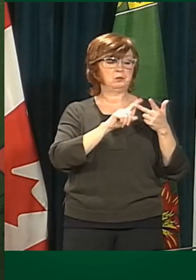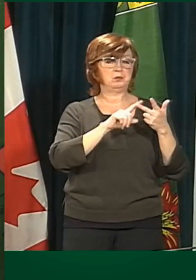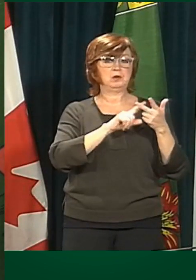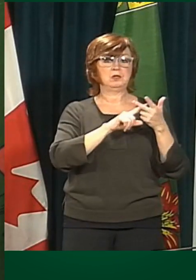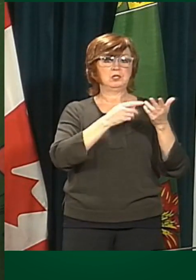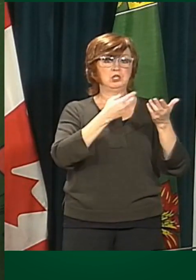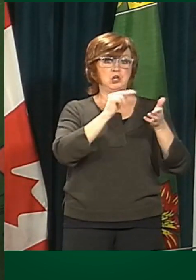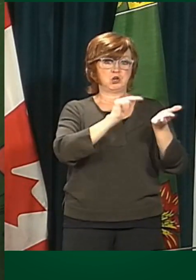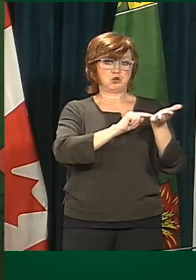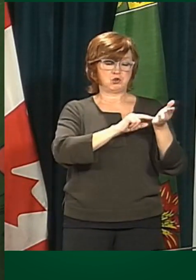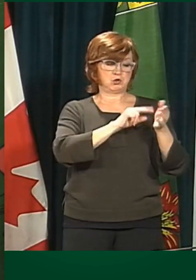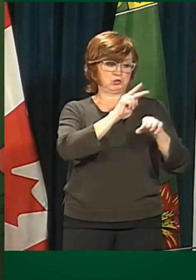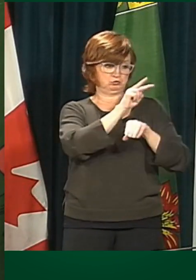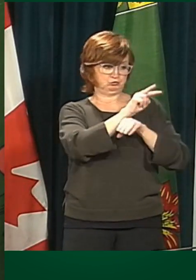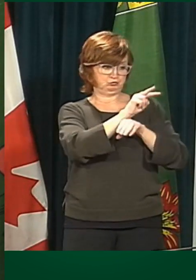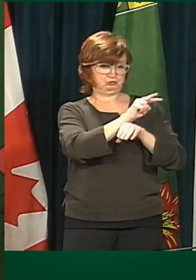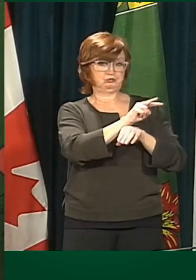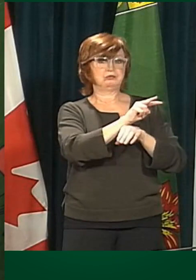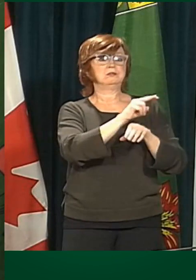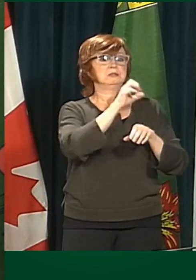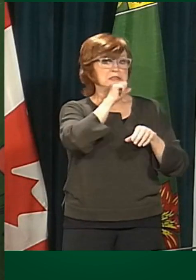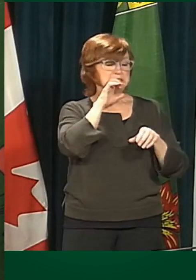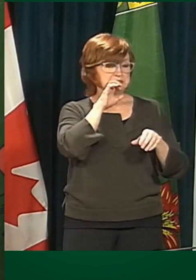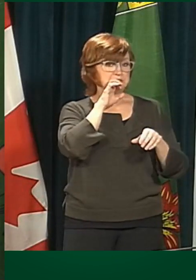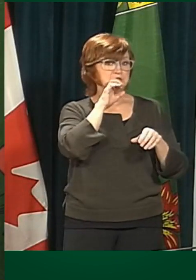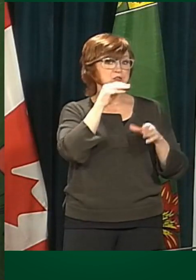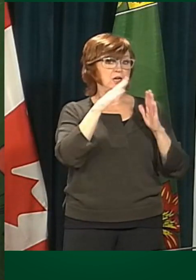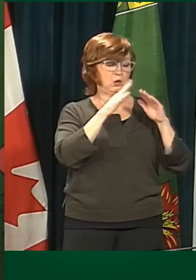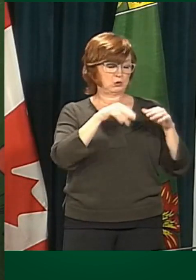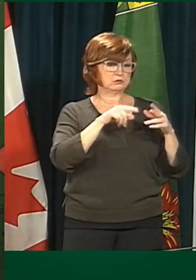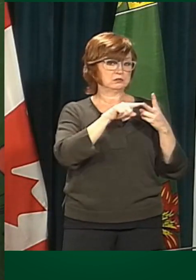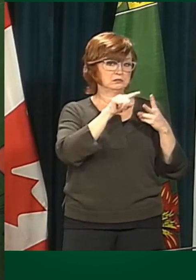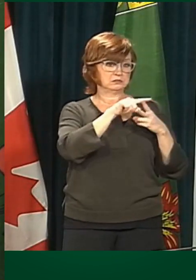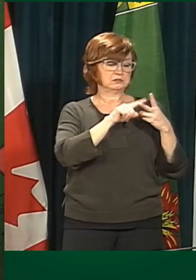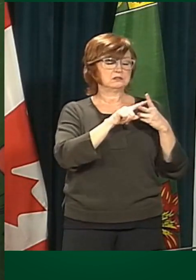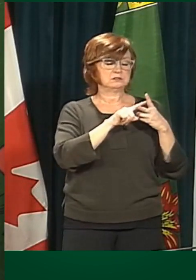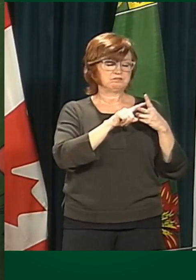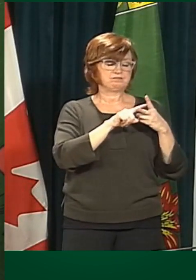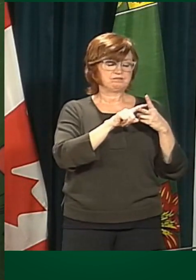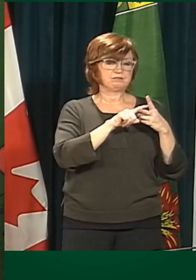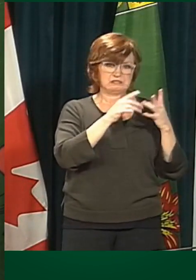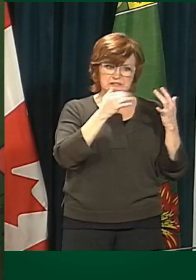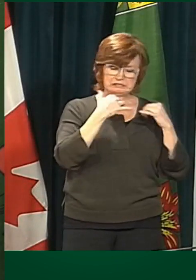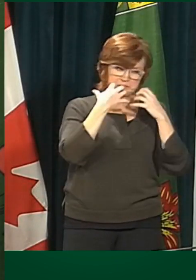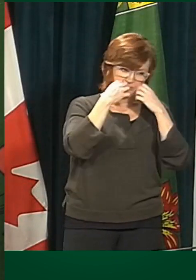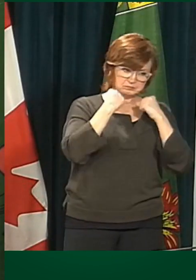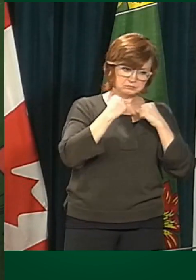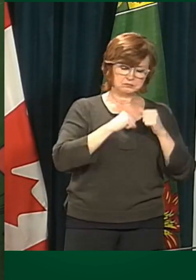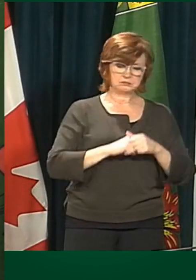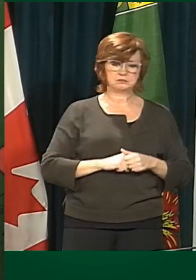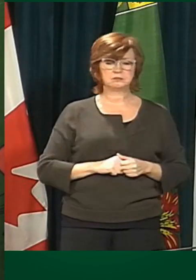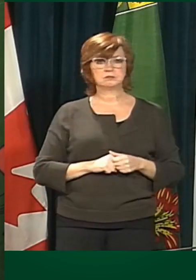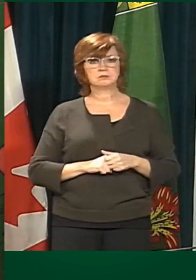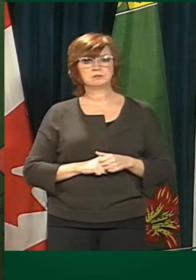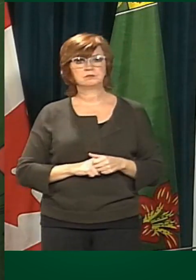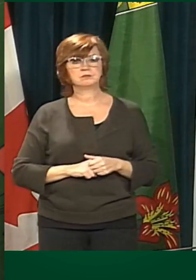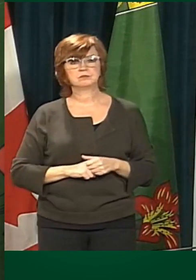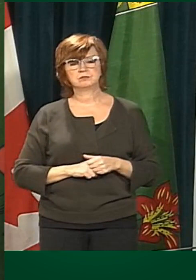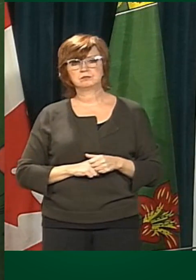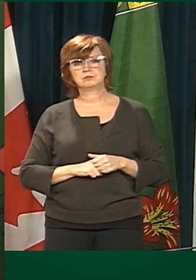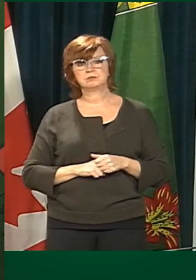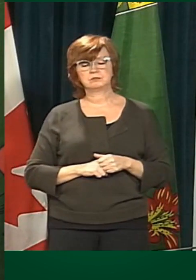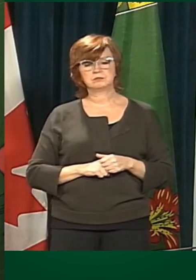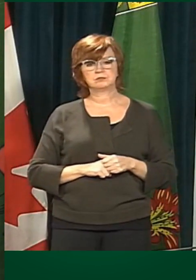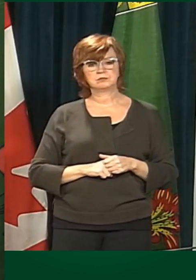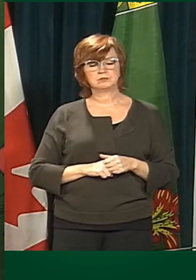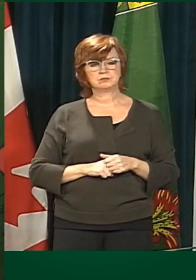facilities, personal care homes. And so again, we've had a few instances where a staff member was positive. I think those facilities have worked